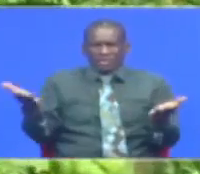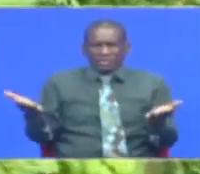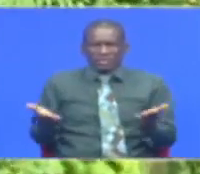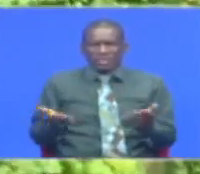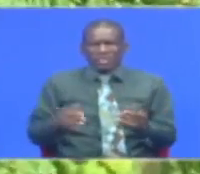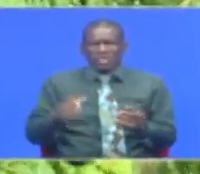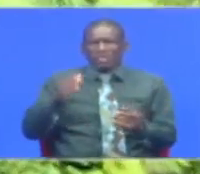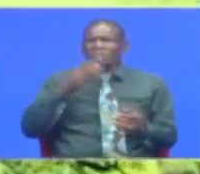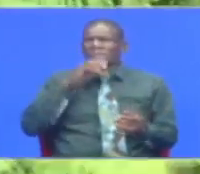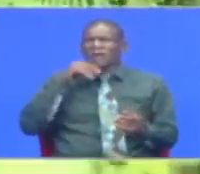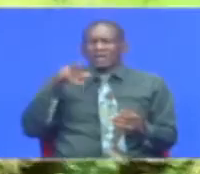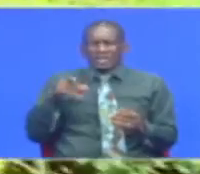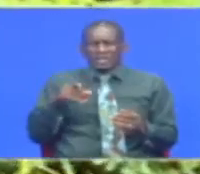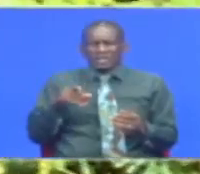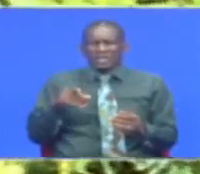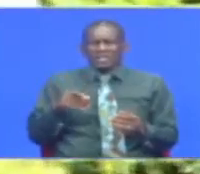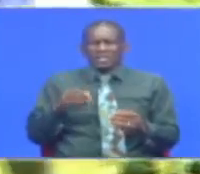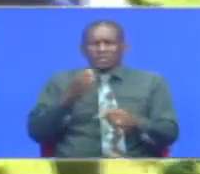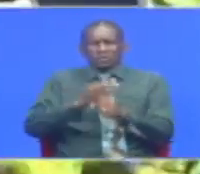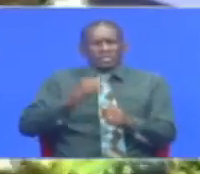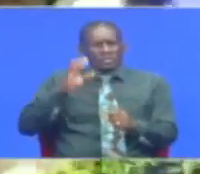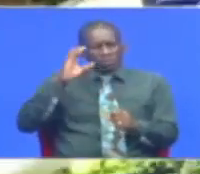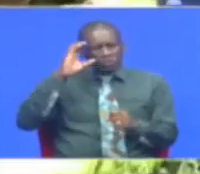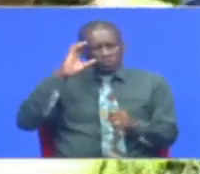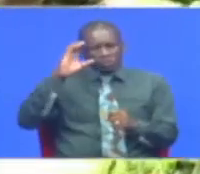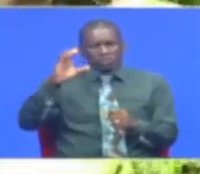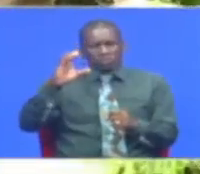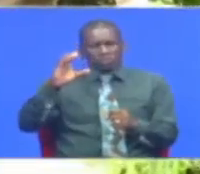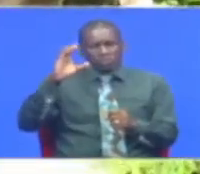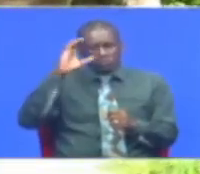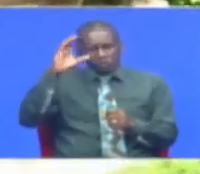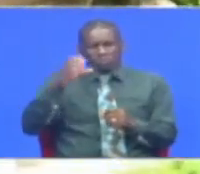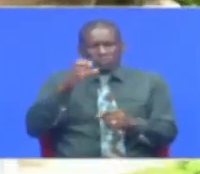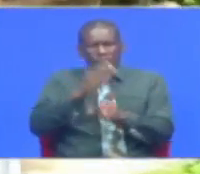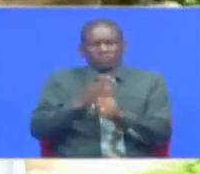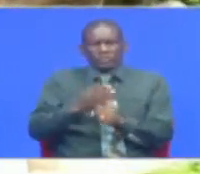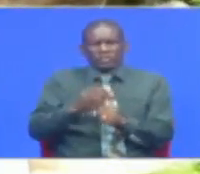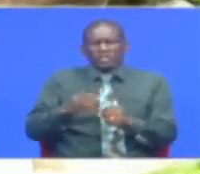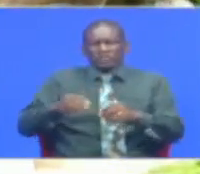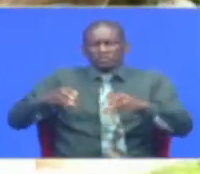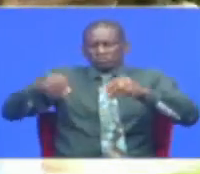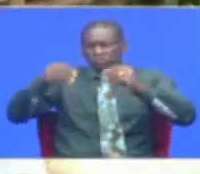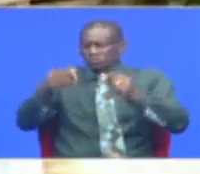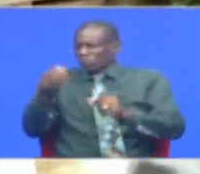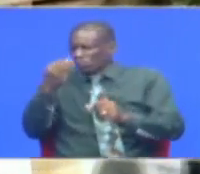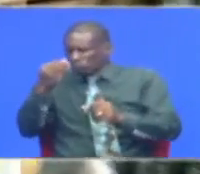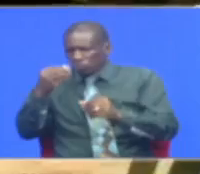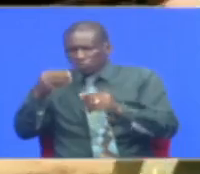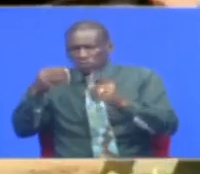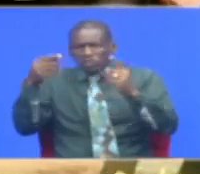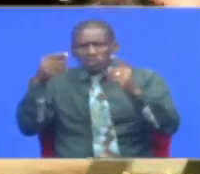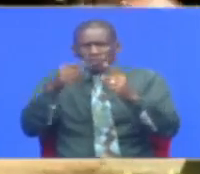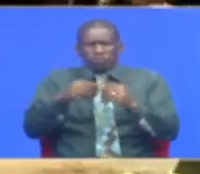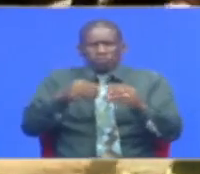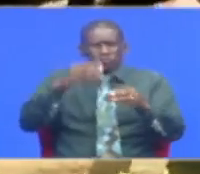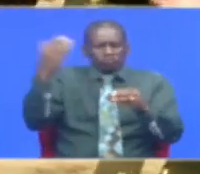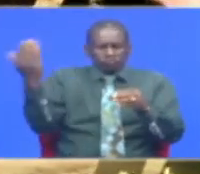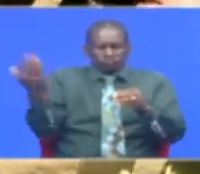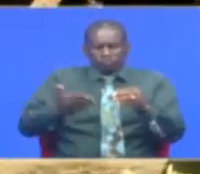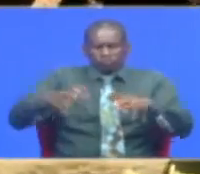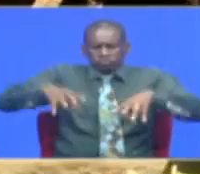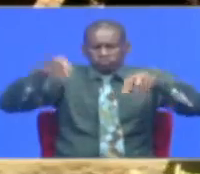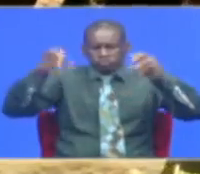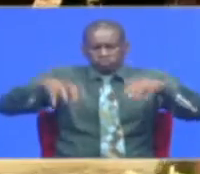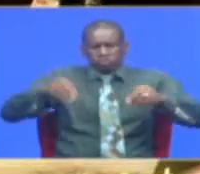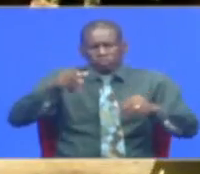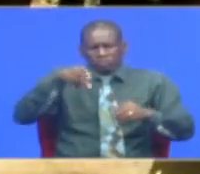Kowech embraced this concept of supplementing commercial feeds with homegrown fodder as a way of cutting costs